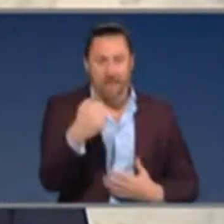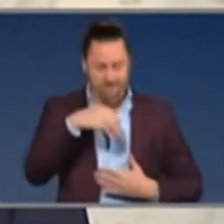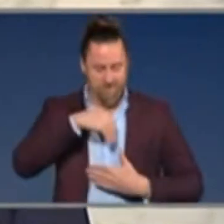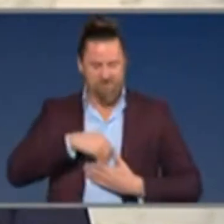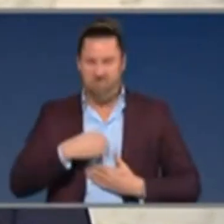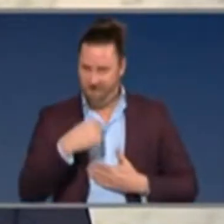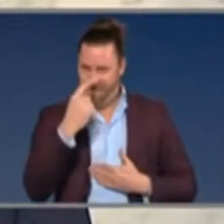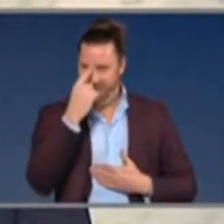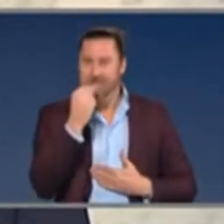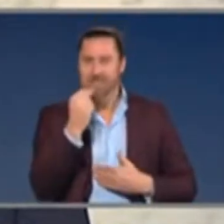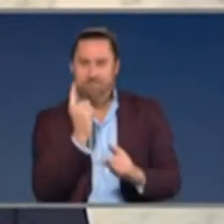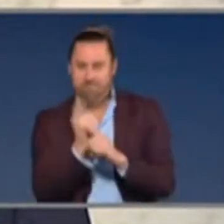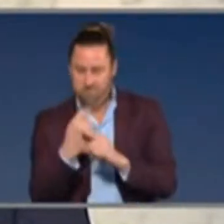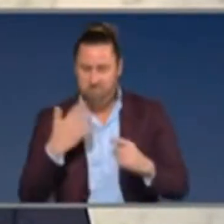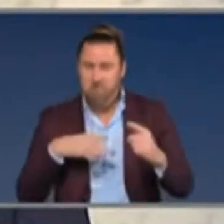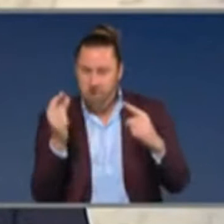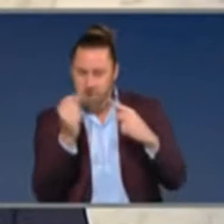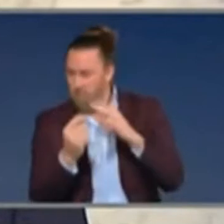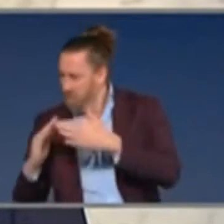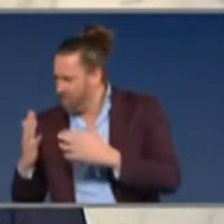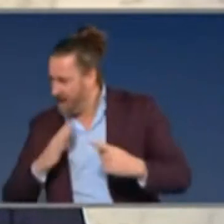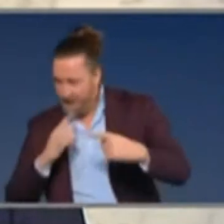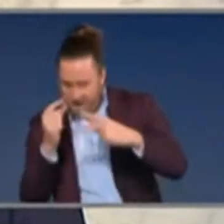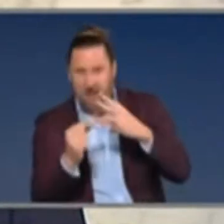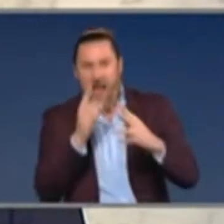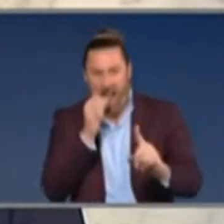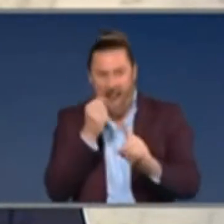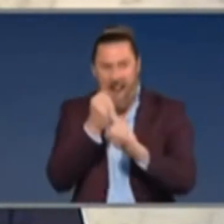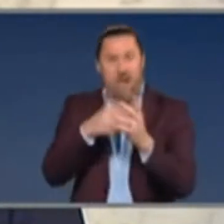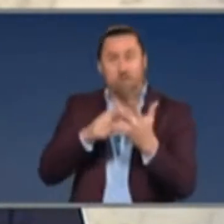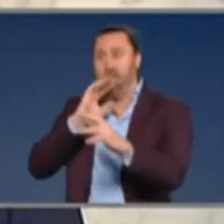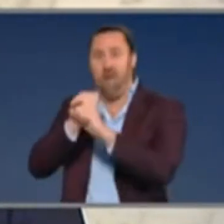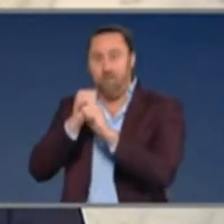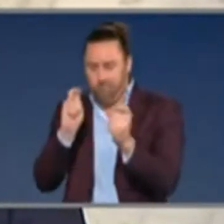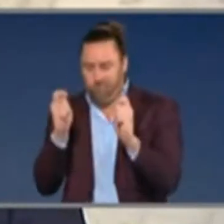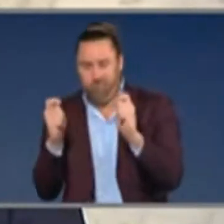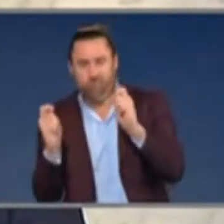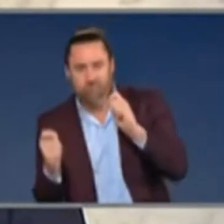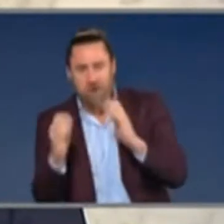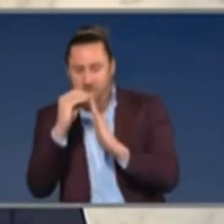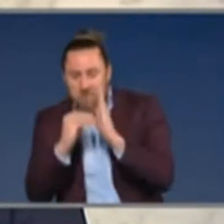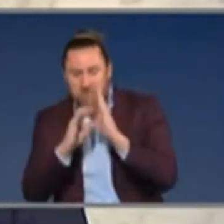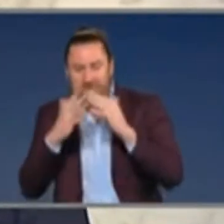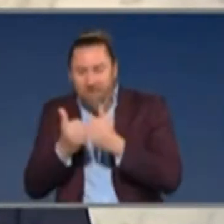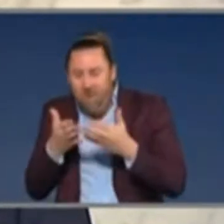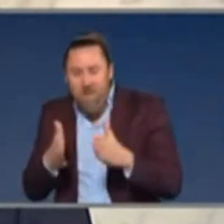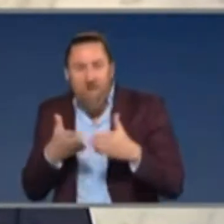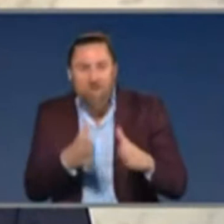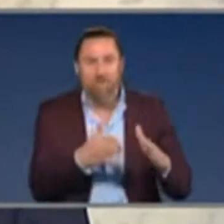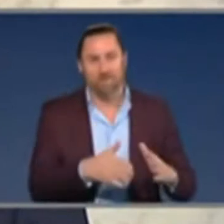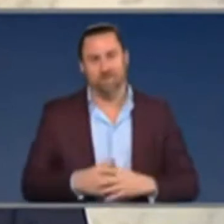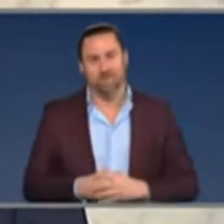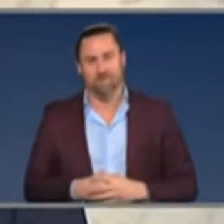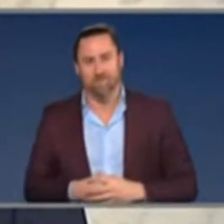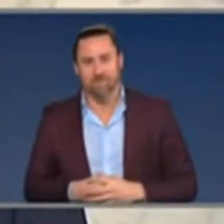and direction, and to have a say on those things that impact on them through our peaks and through the other structures